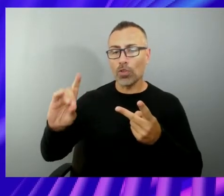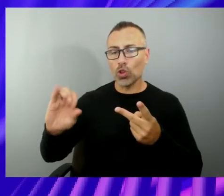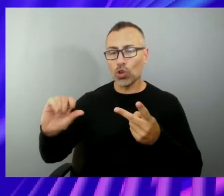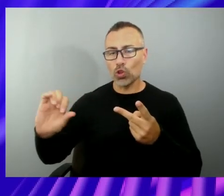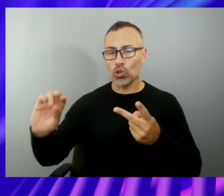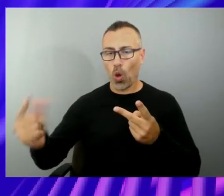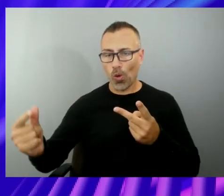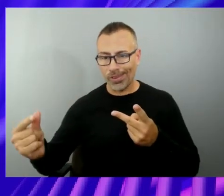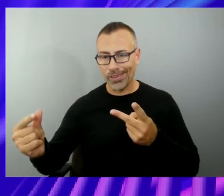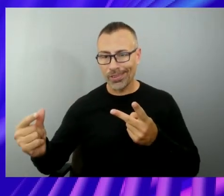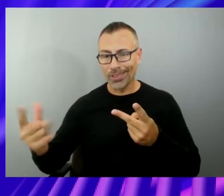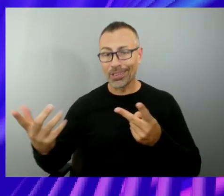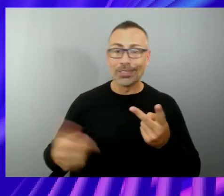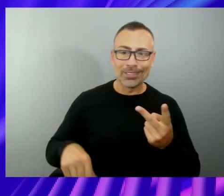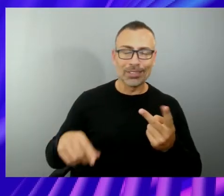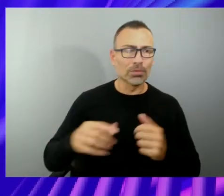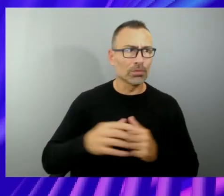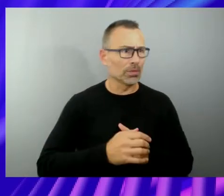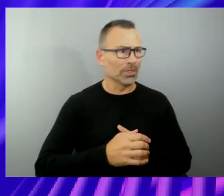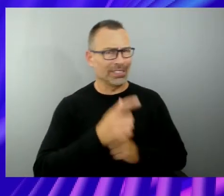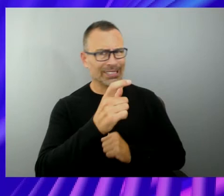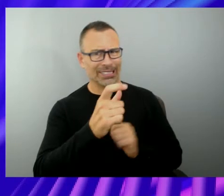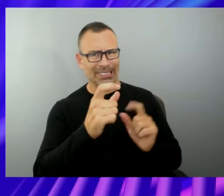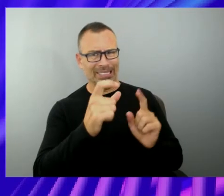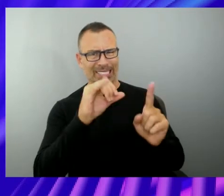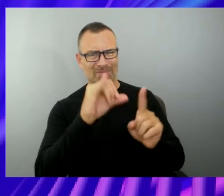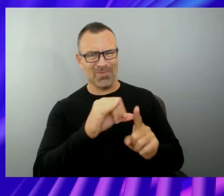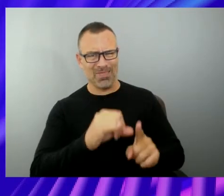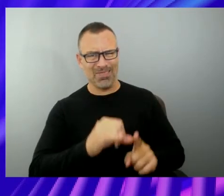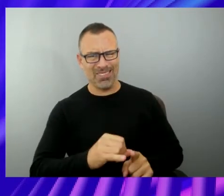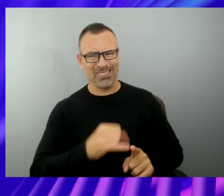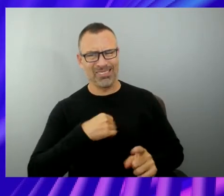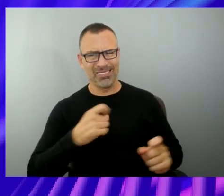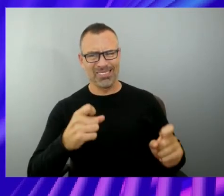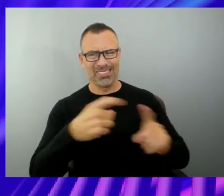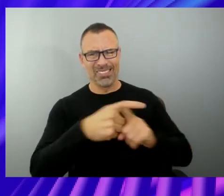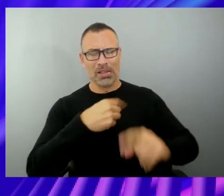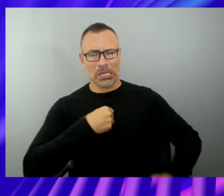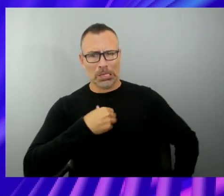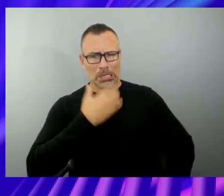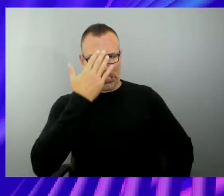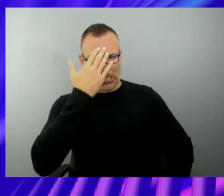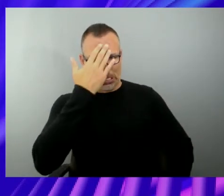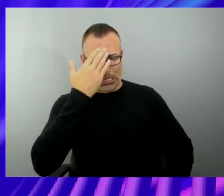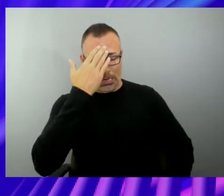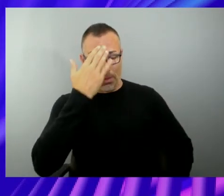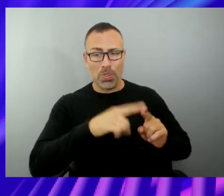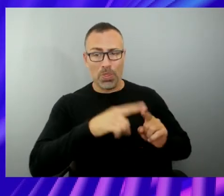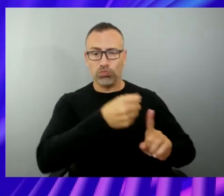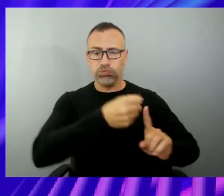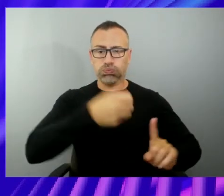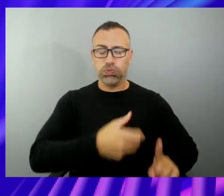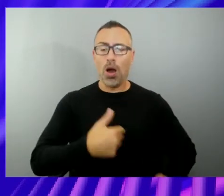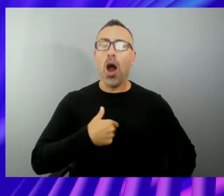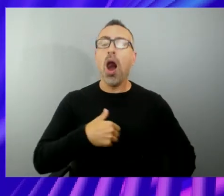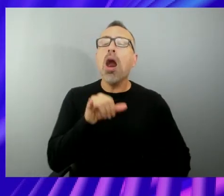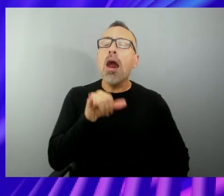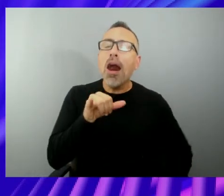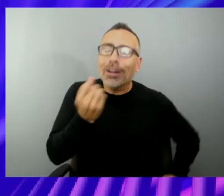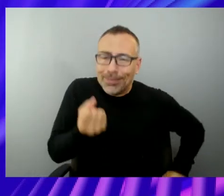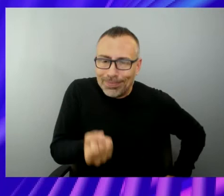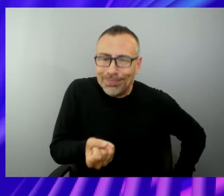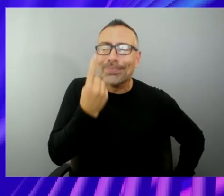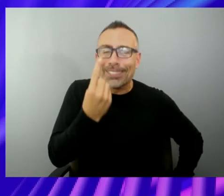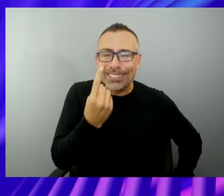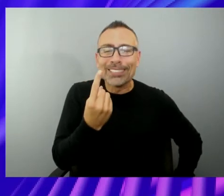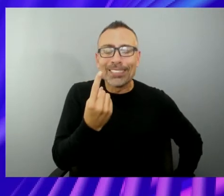they turn out being, and then when you explain them, Monty, I'm just sitting there going like, "Oh, I get it now. It's Okay." this. Yeah. Yeah. Game doesn't give